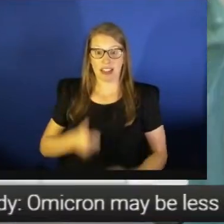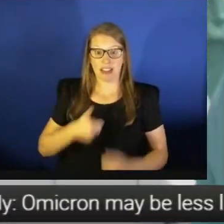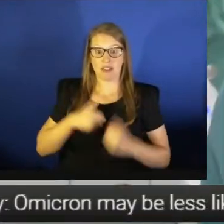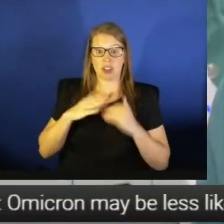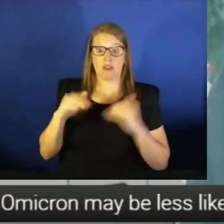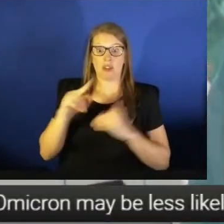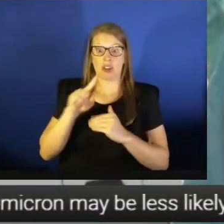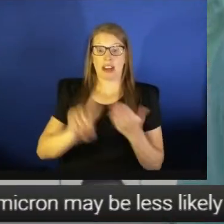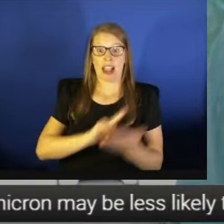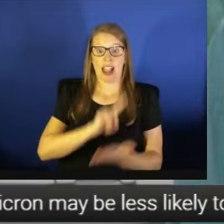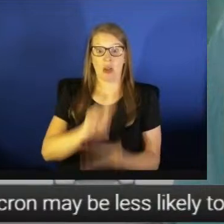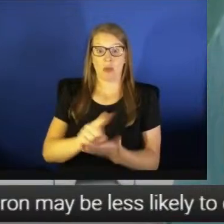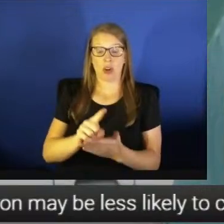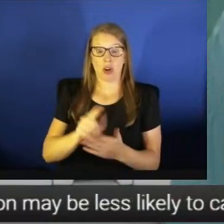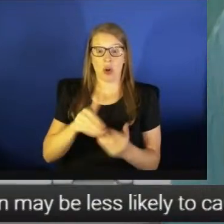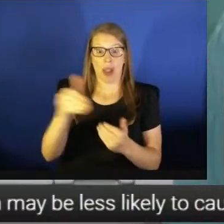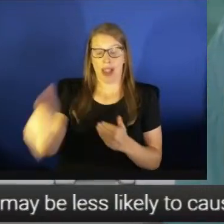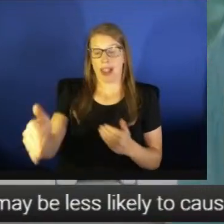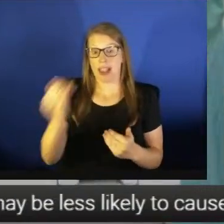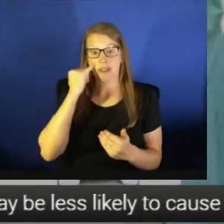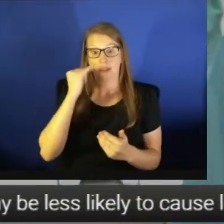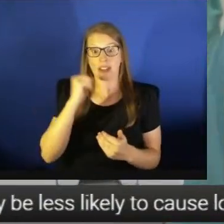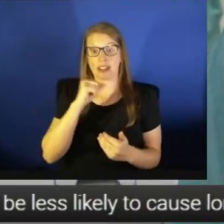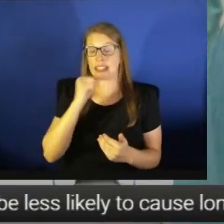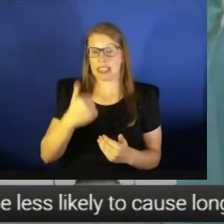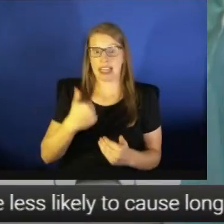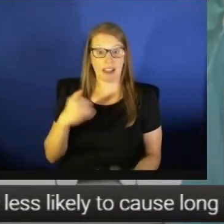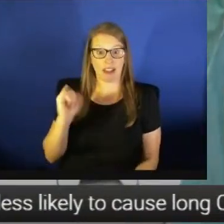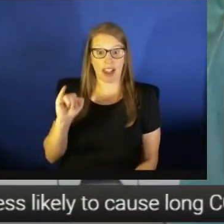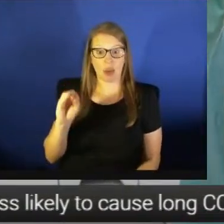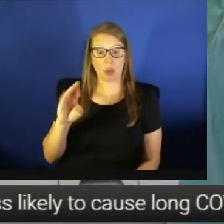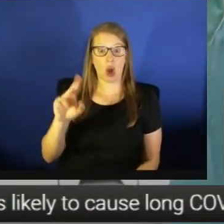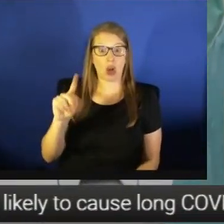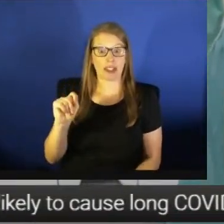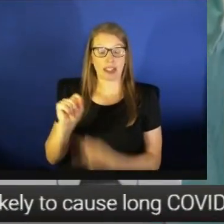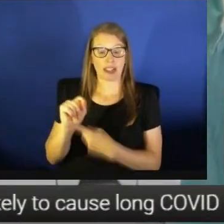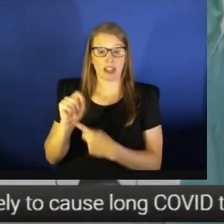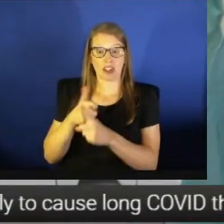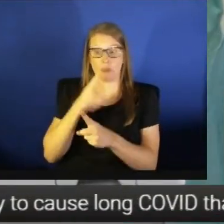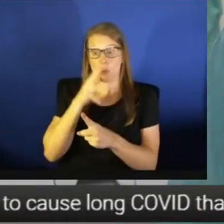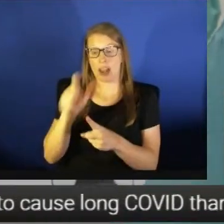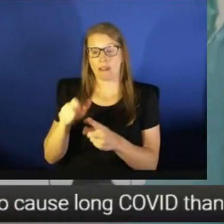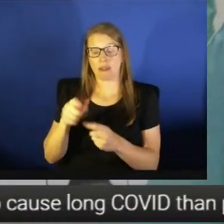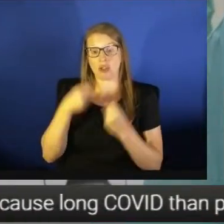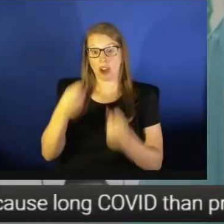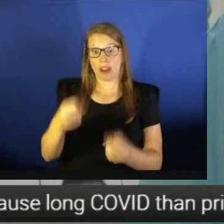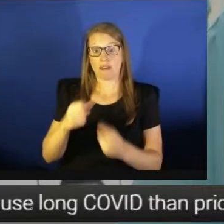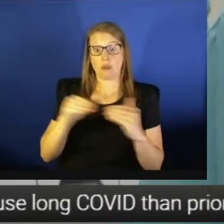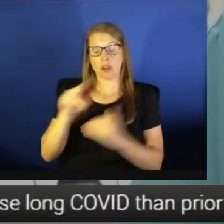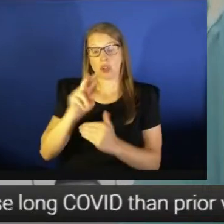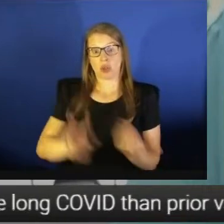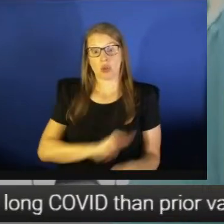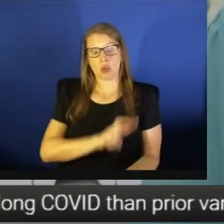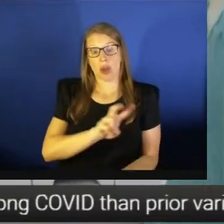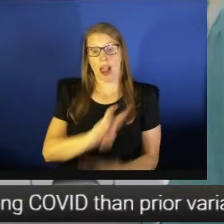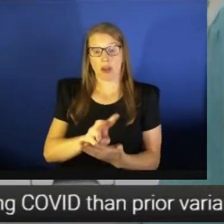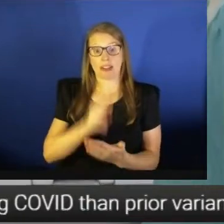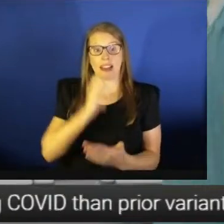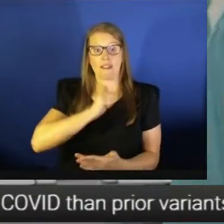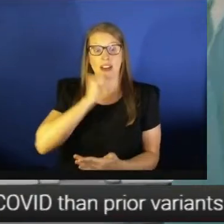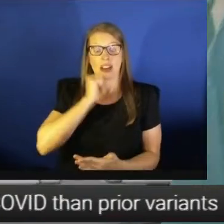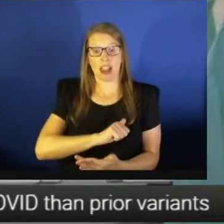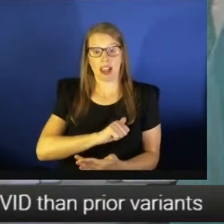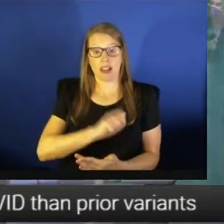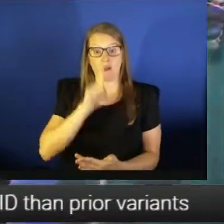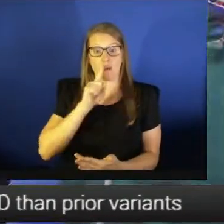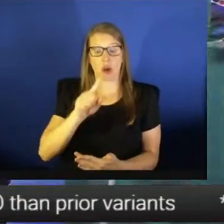and if we didn't have this IORT procedure, she would have to drive over 2 hours, per day, every day for 3 to